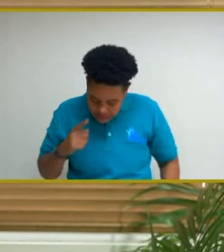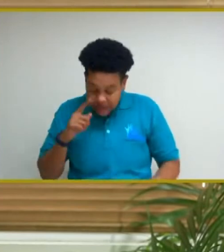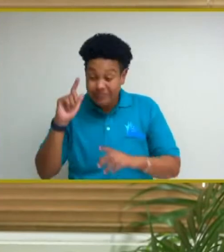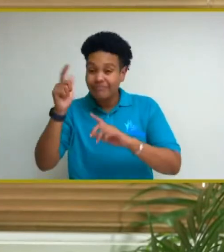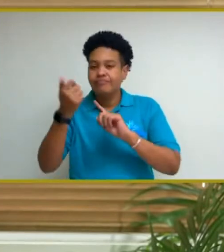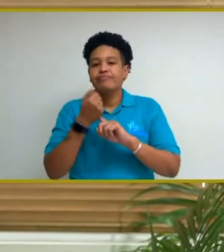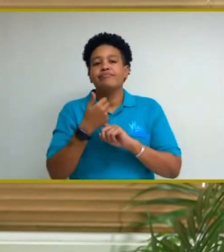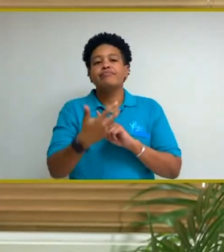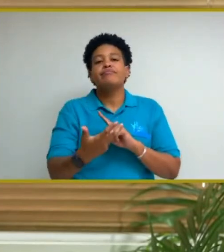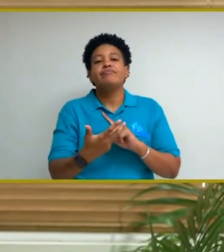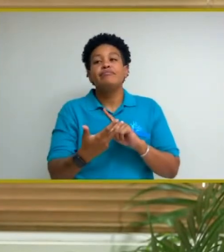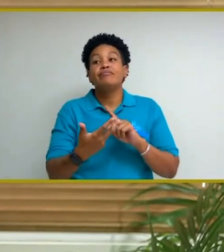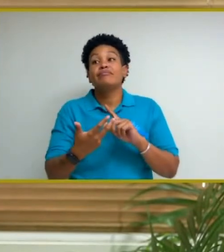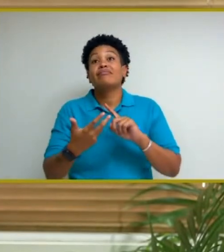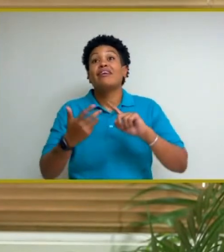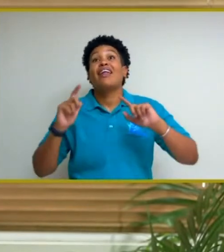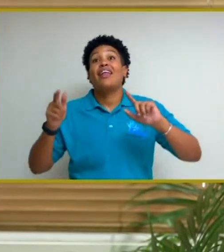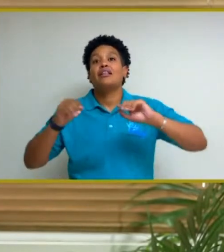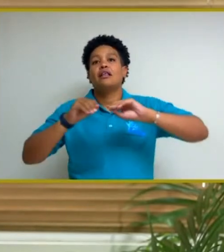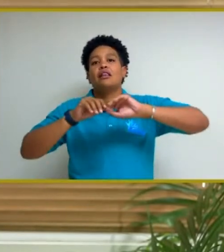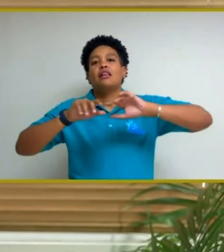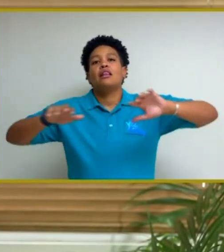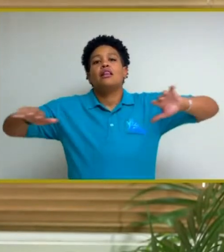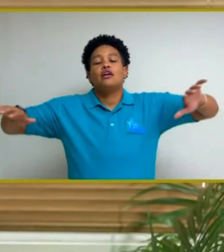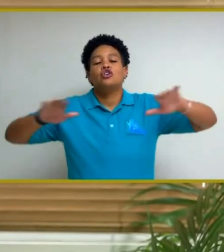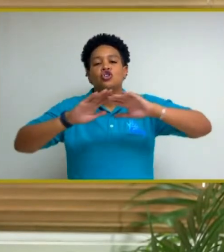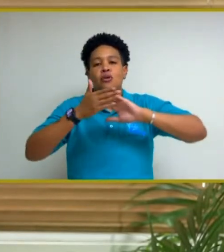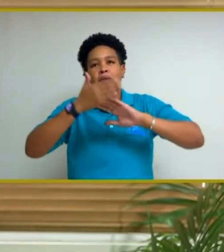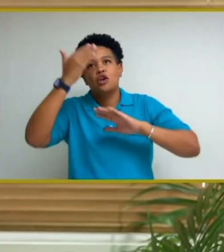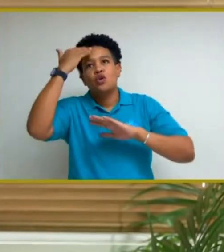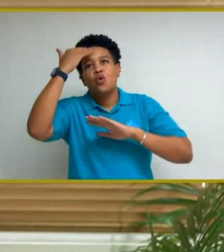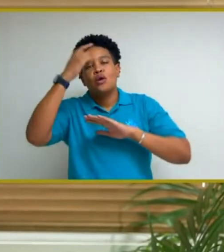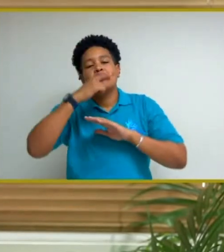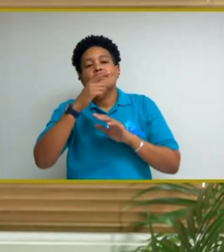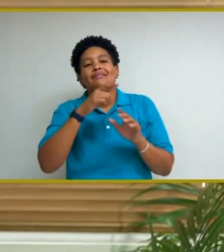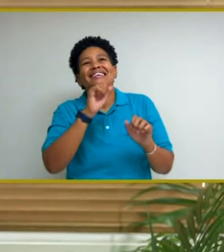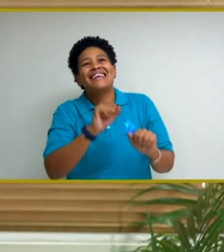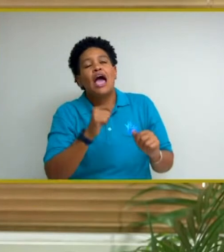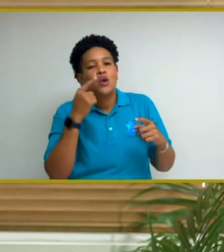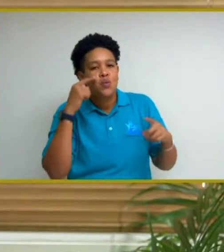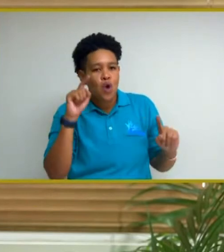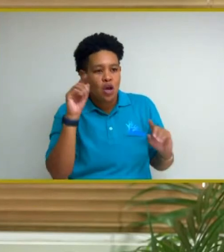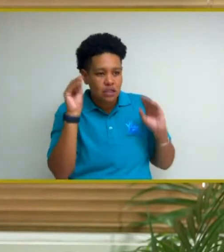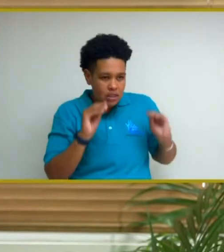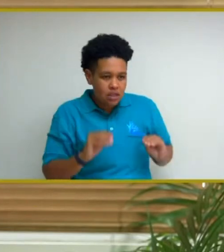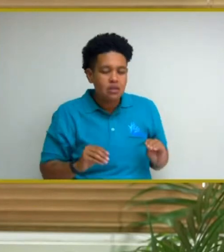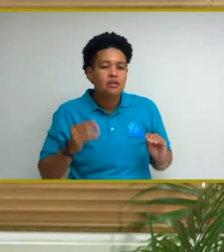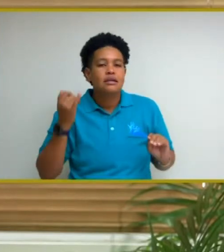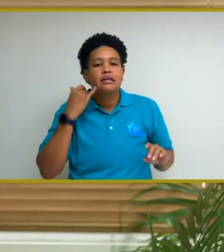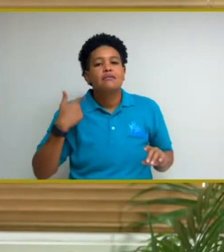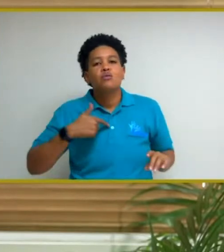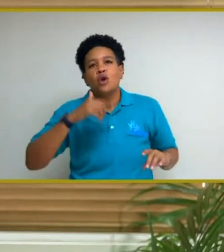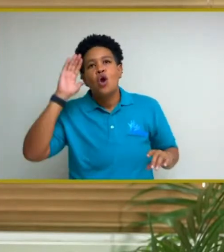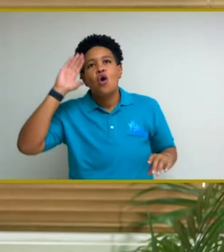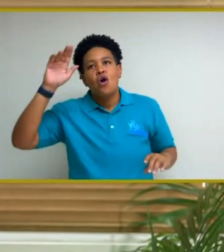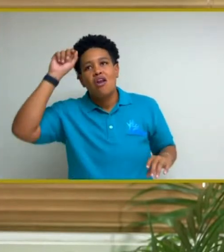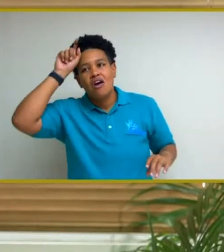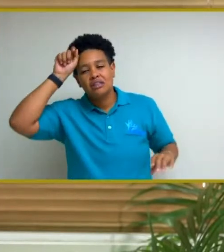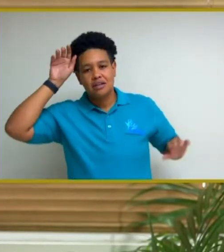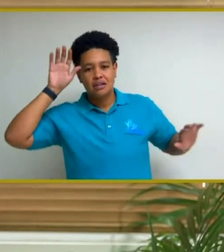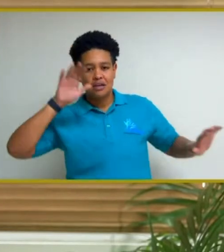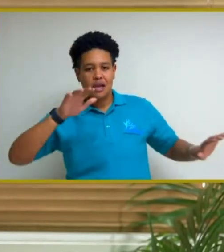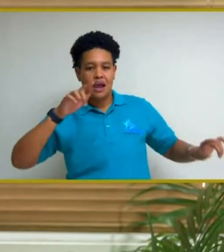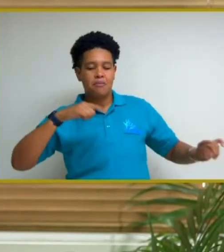expand exponentially across the country, knowing that the formula can work once we all understand it. And